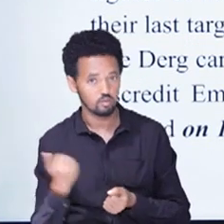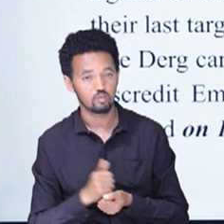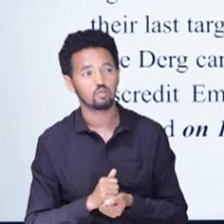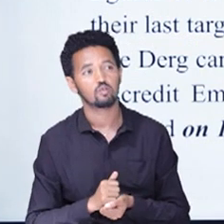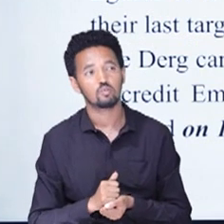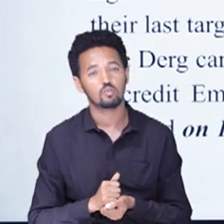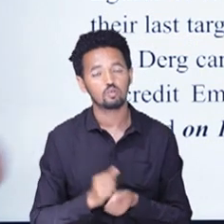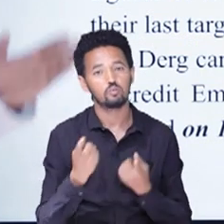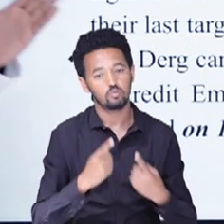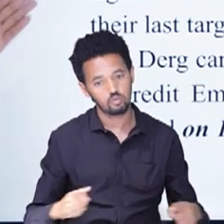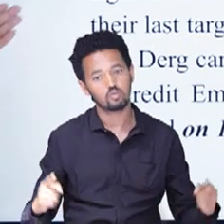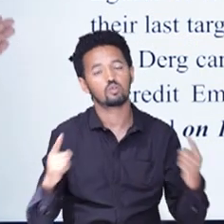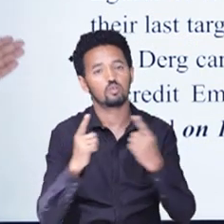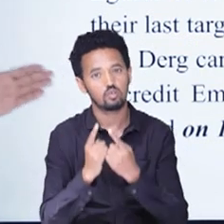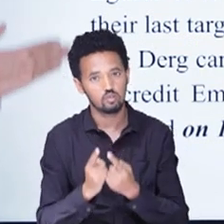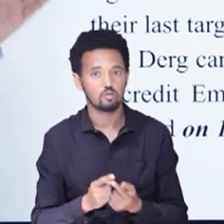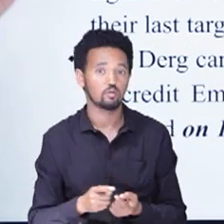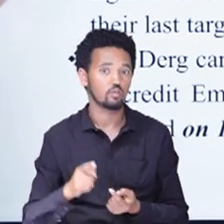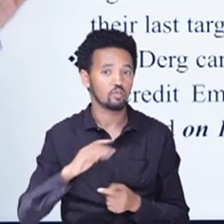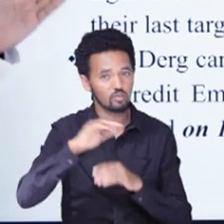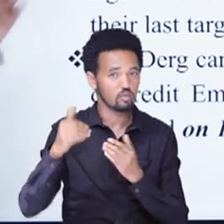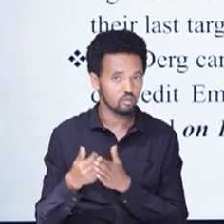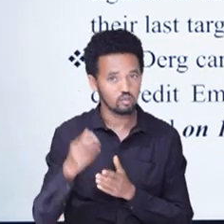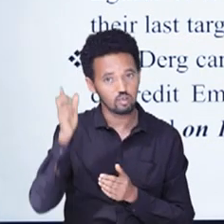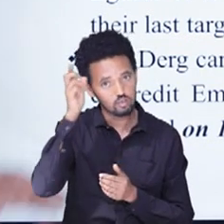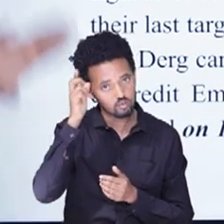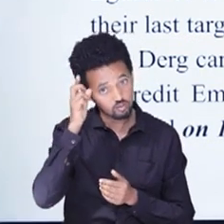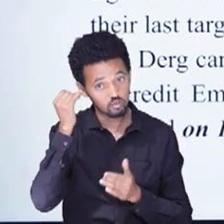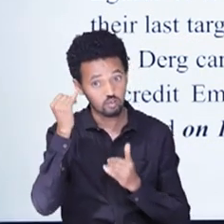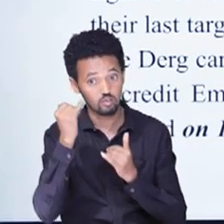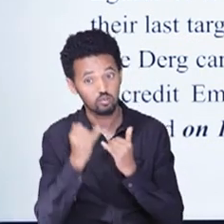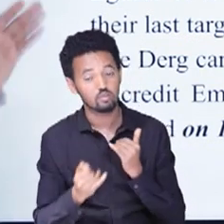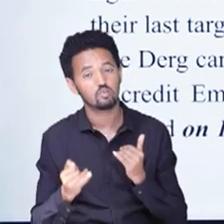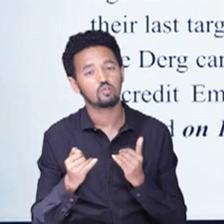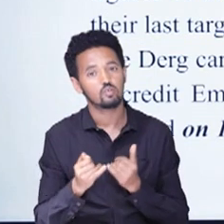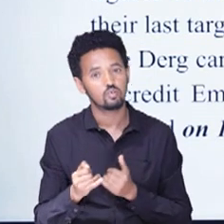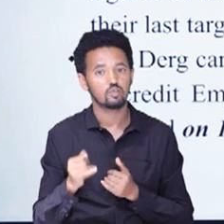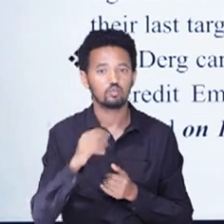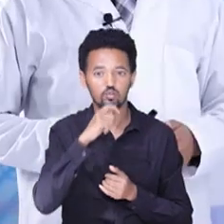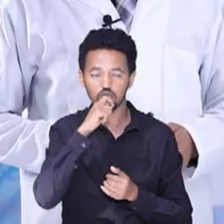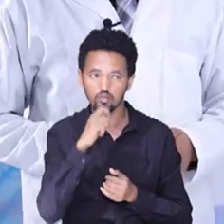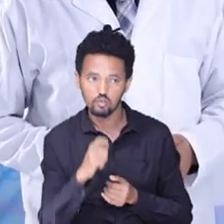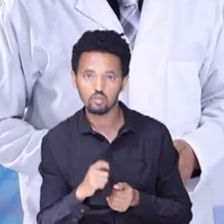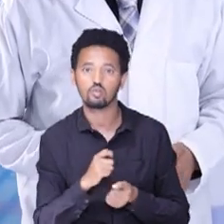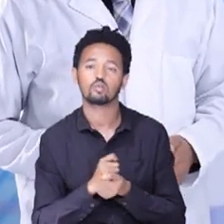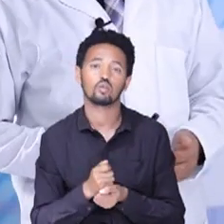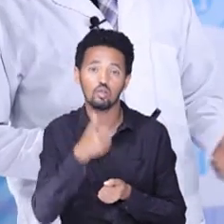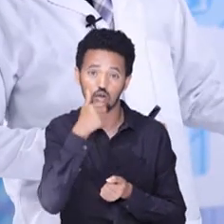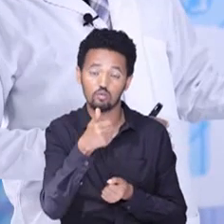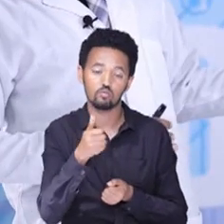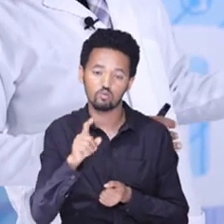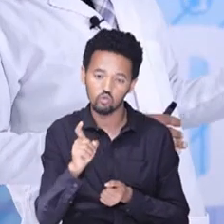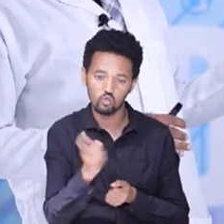of the regime. Emperor Haile Selassie, their last target. Then, Dirk carried out propaganda